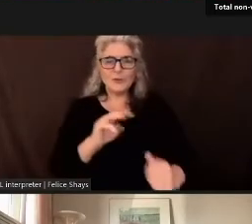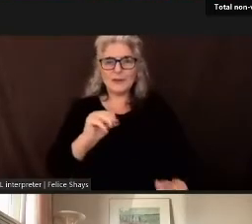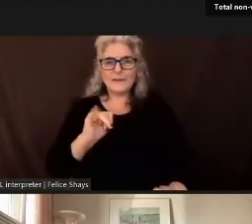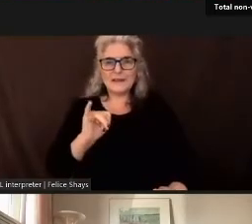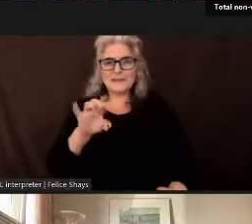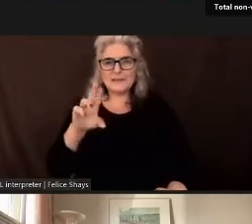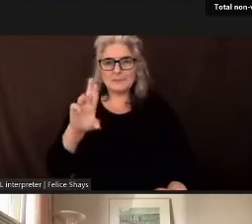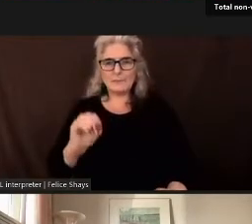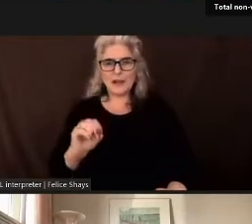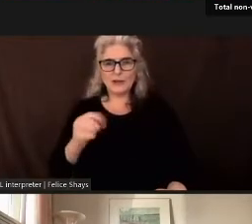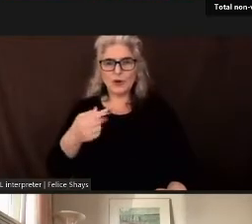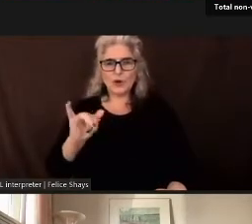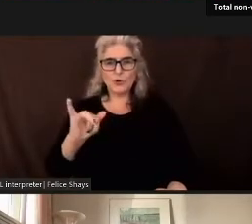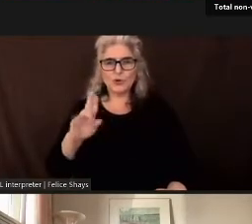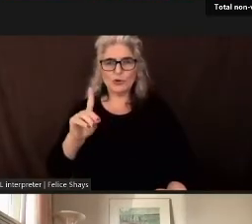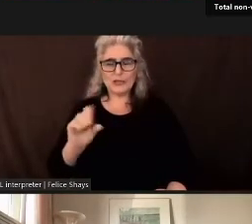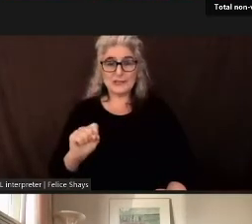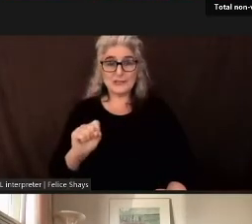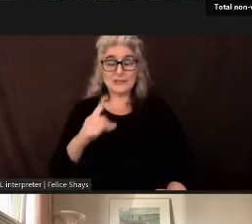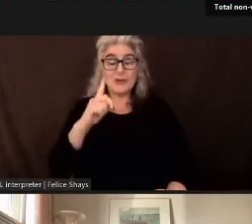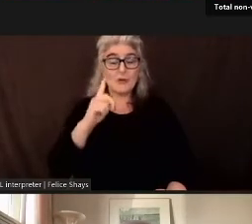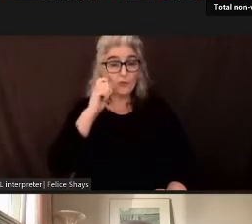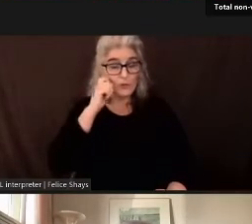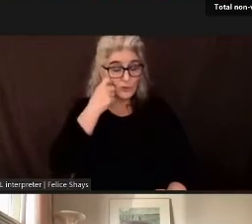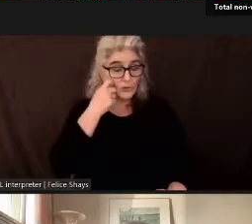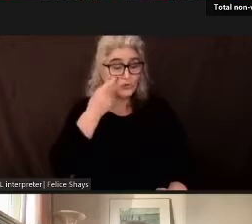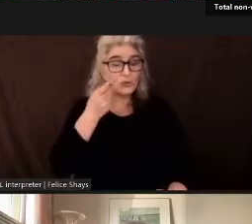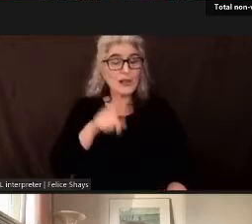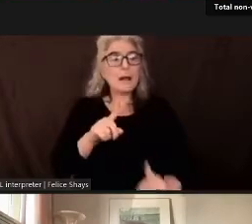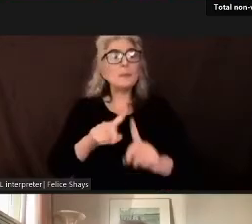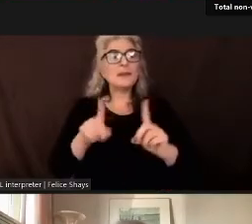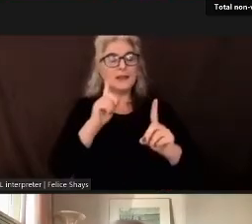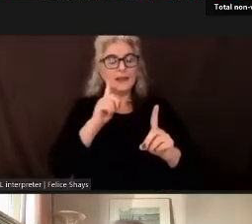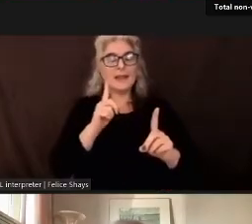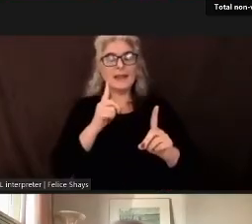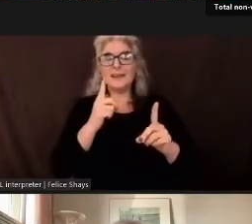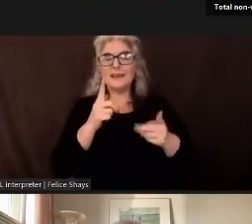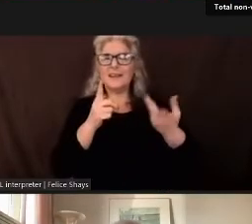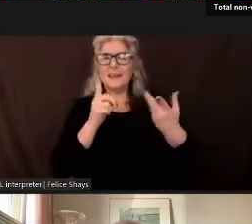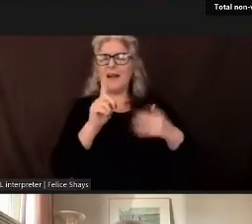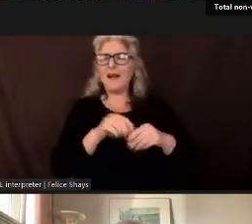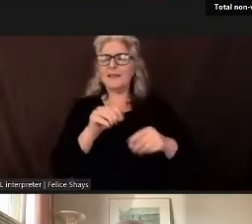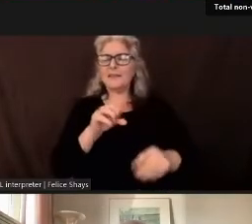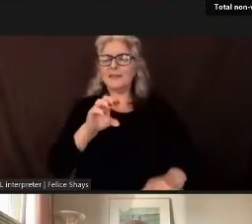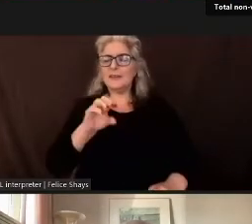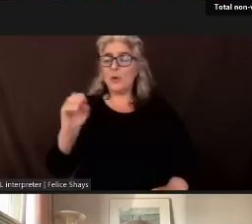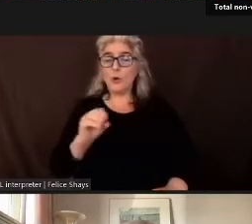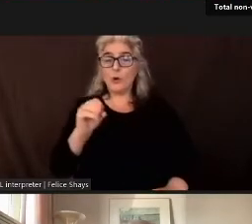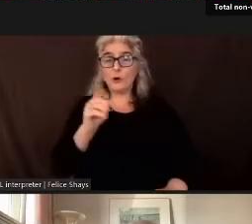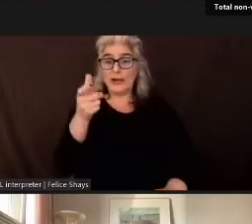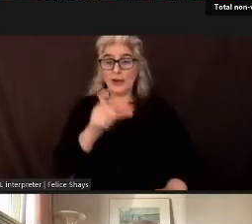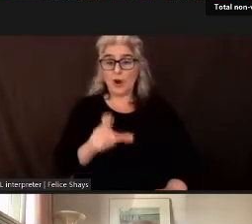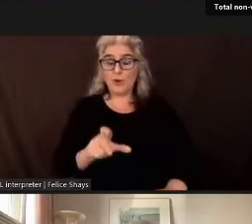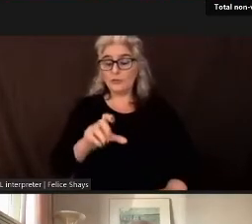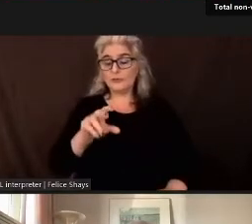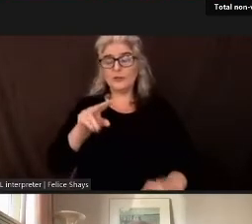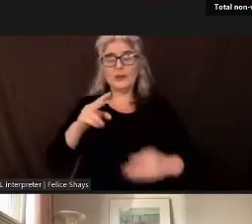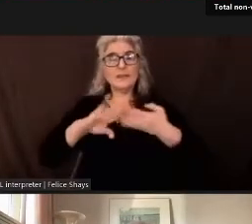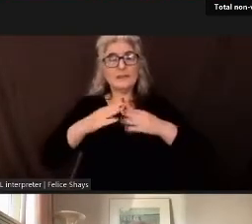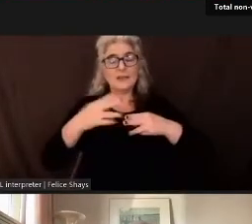is down on the coast of Newport, Oregon. And the project is called